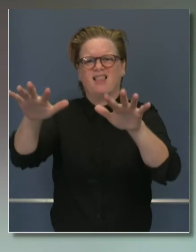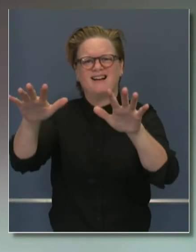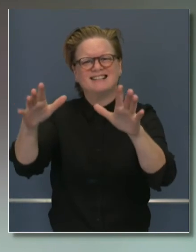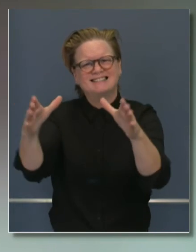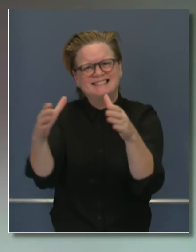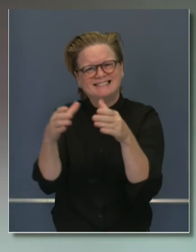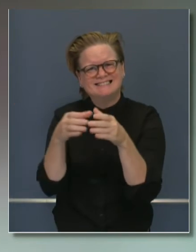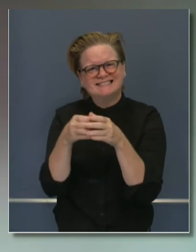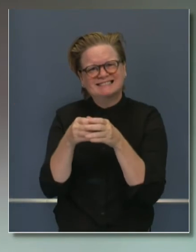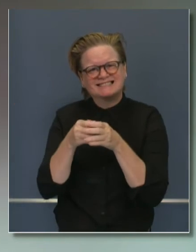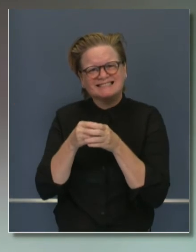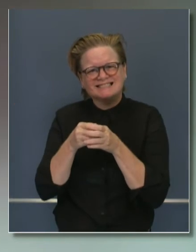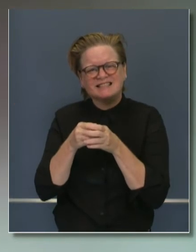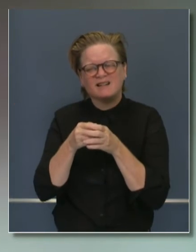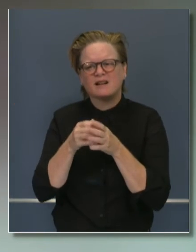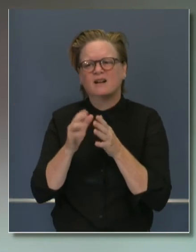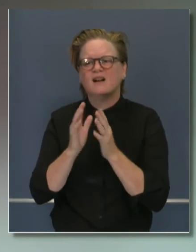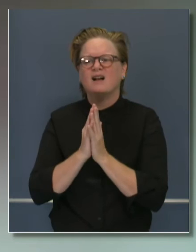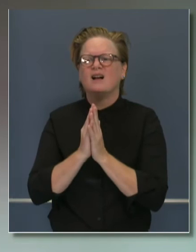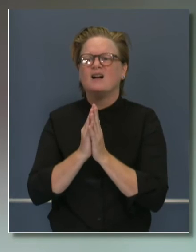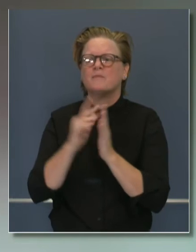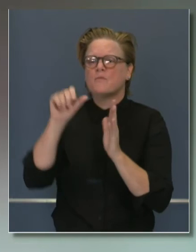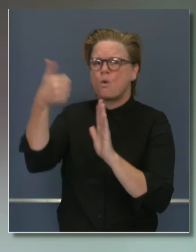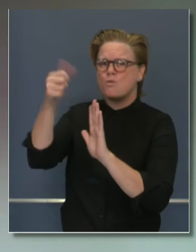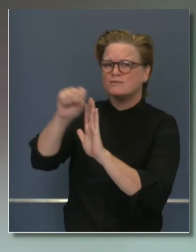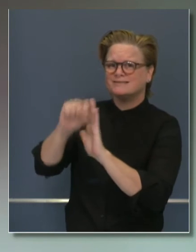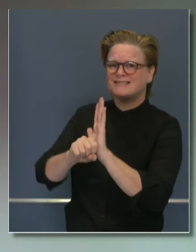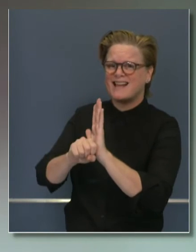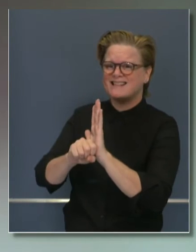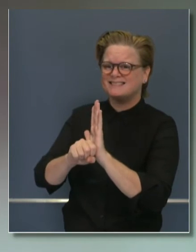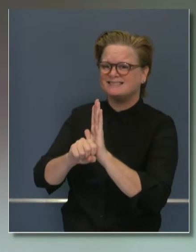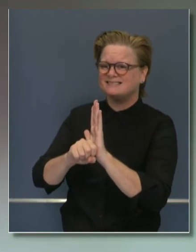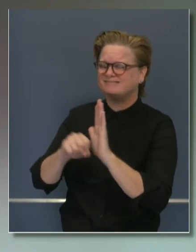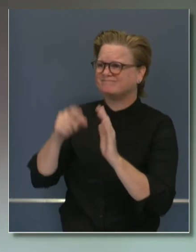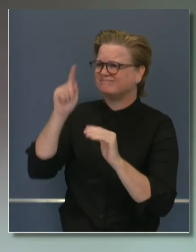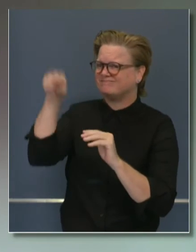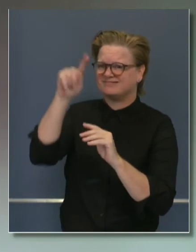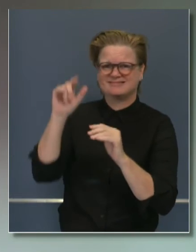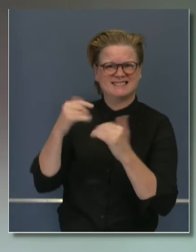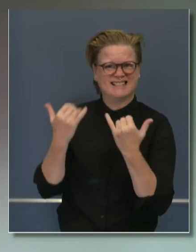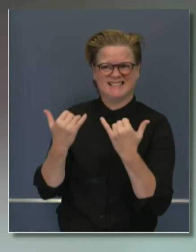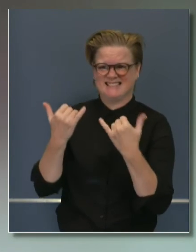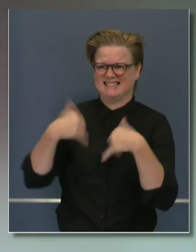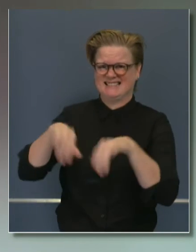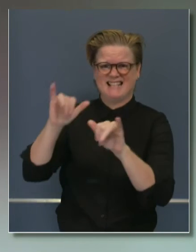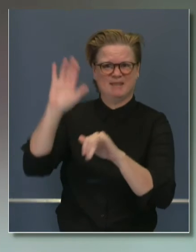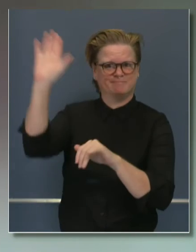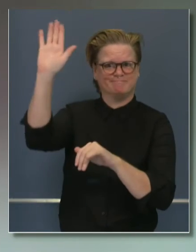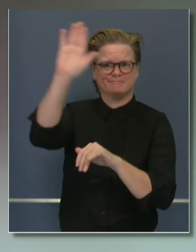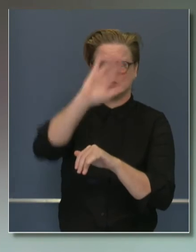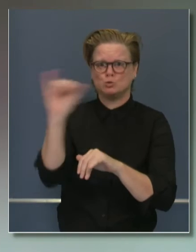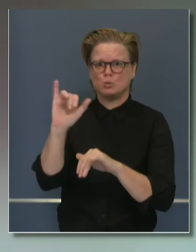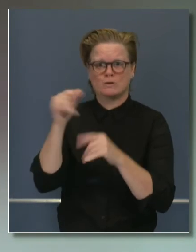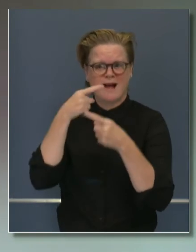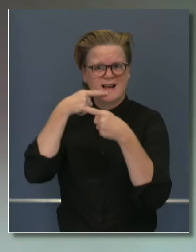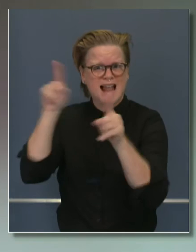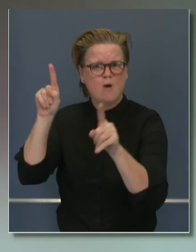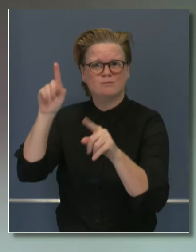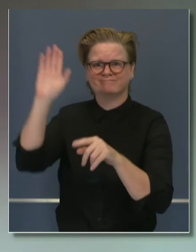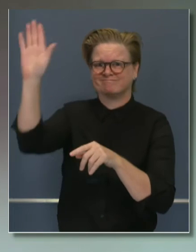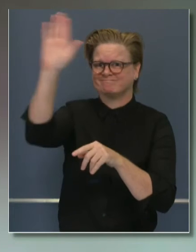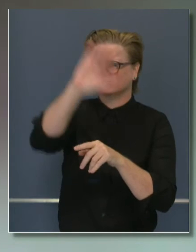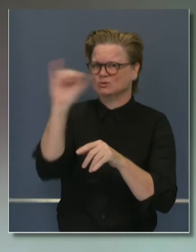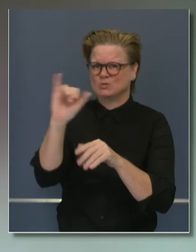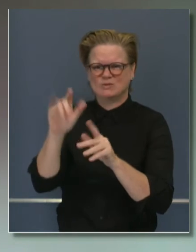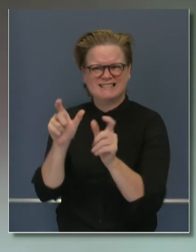A lot of states have pushed travel advisories, travel restrictions, and we're among those, and have done it with our